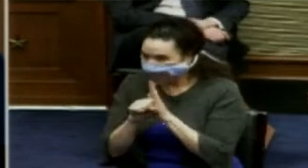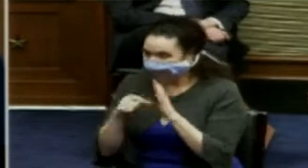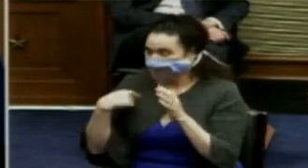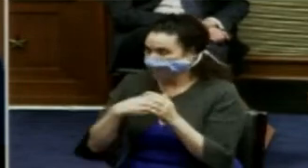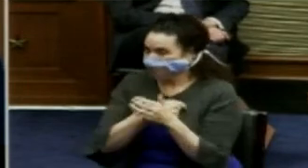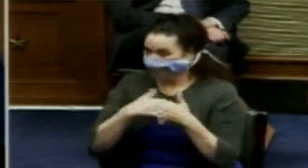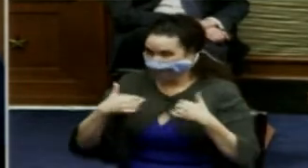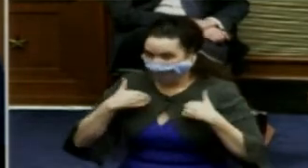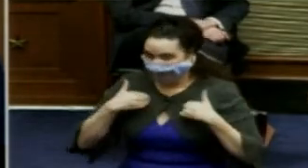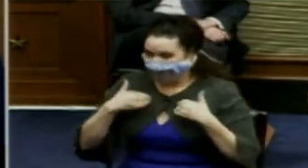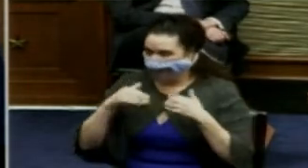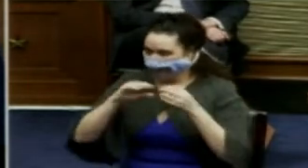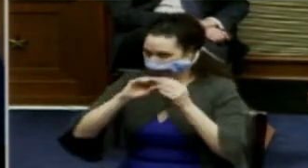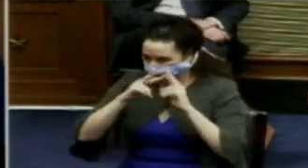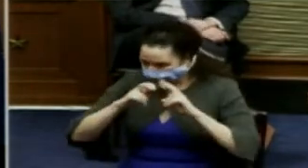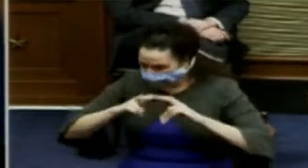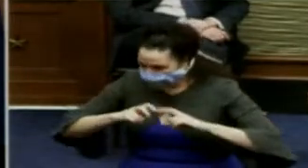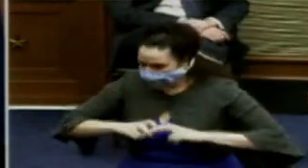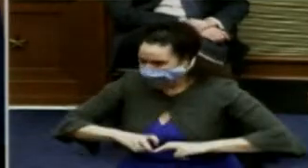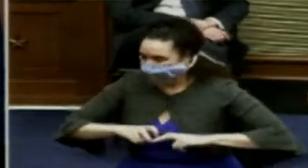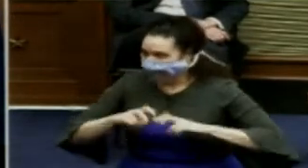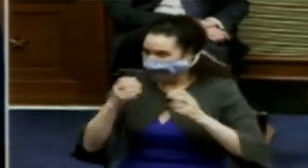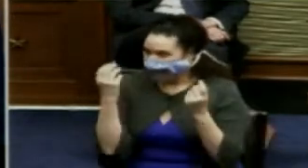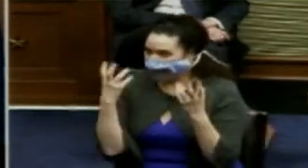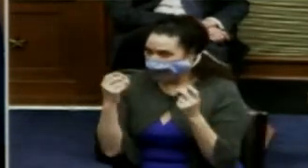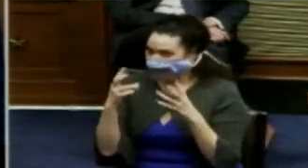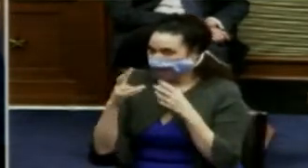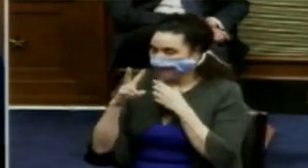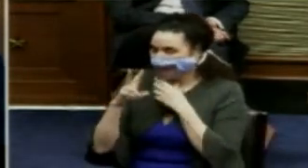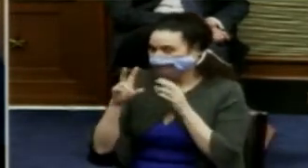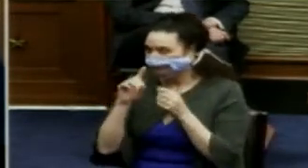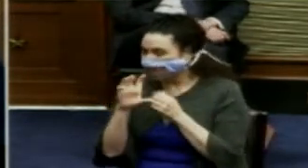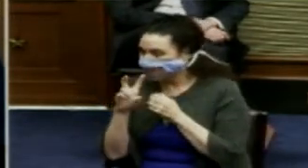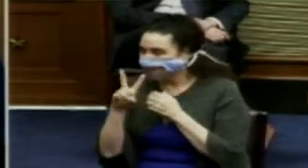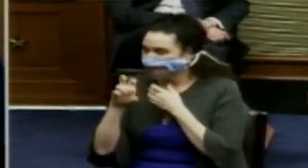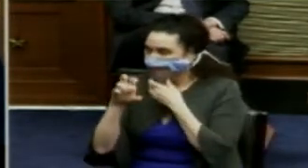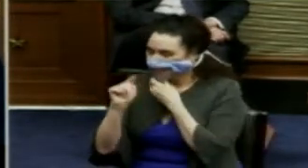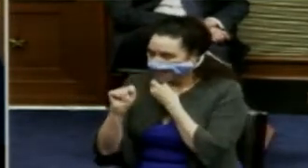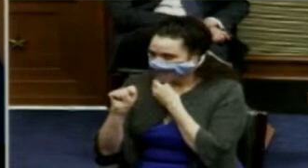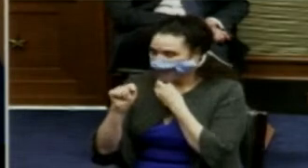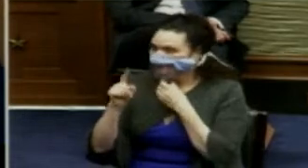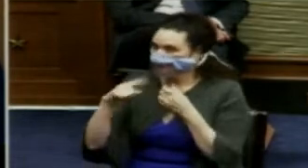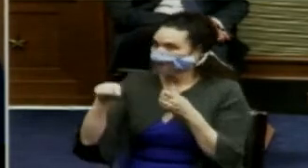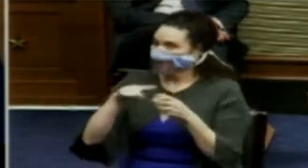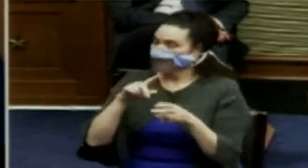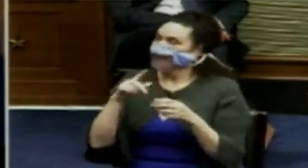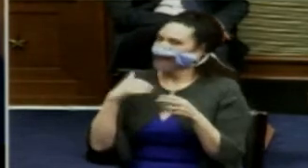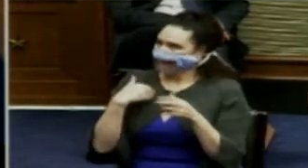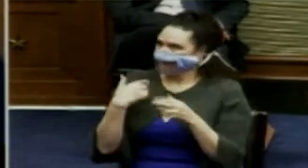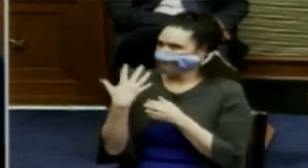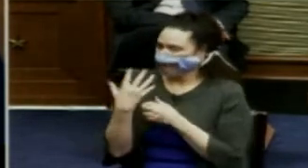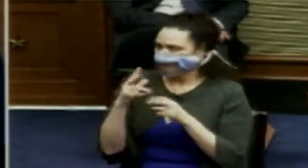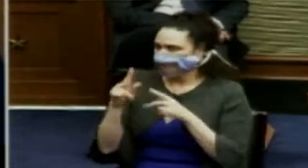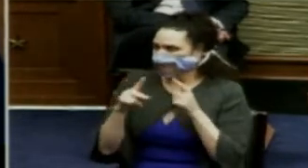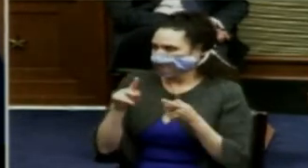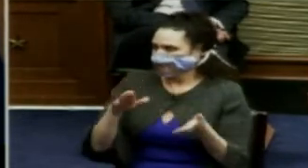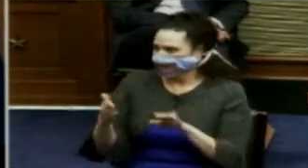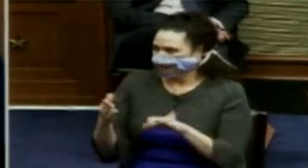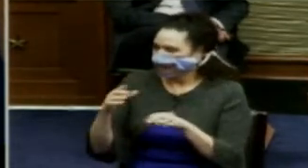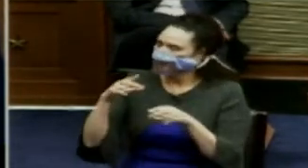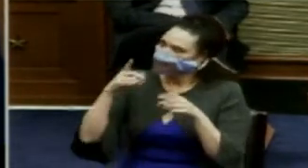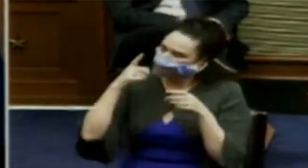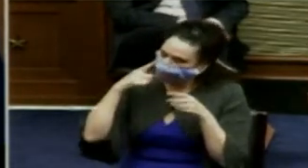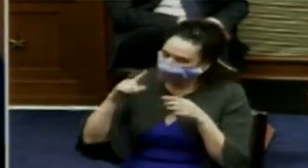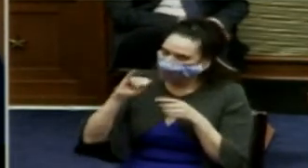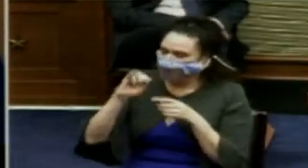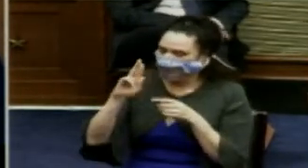System lists 5 DC veterans among the fallen from Operation Iraqi Freedom and lists 4 from Operation Enduring Freedom.